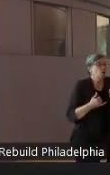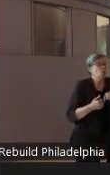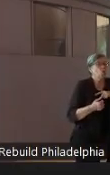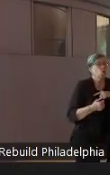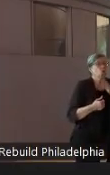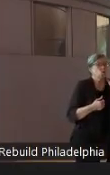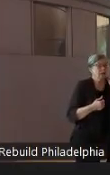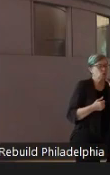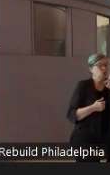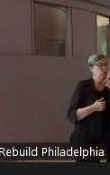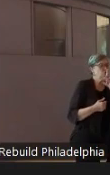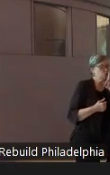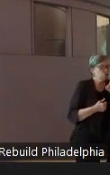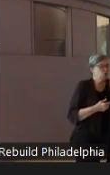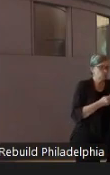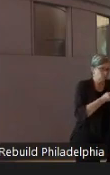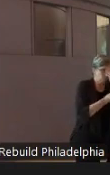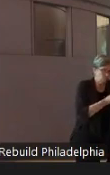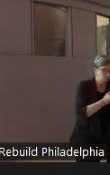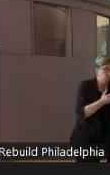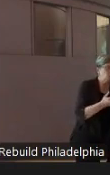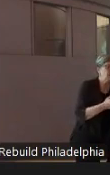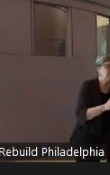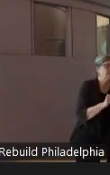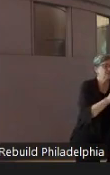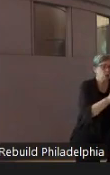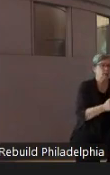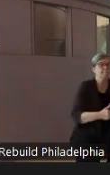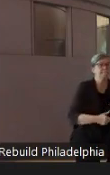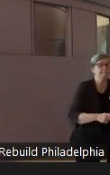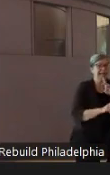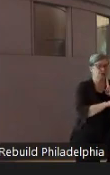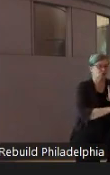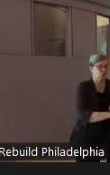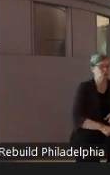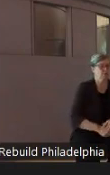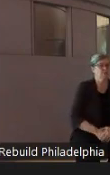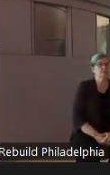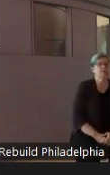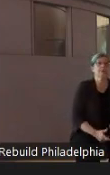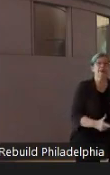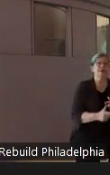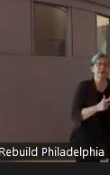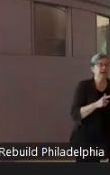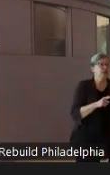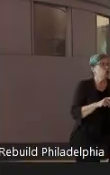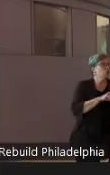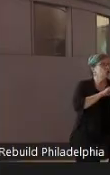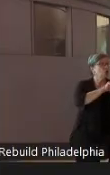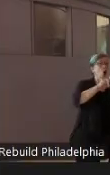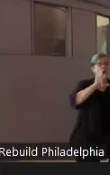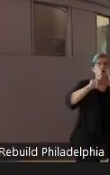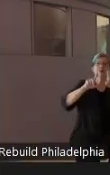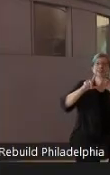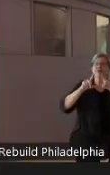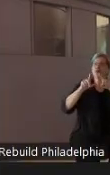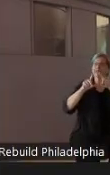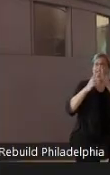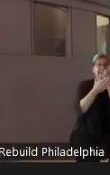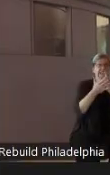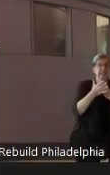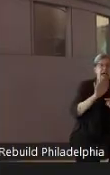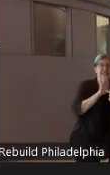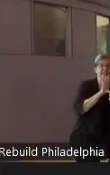we will make sure to get them to you as part of the follow-up. And then you're going to go into the different design